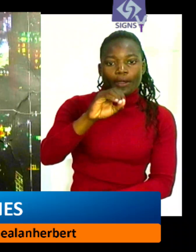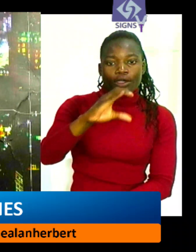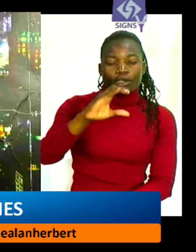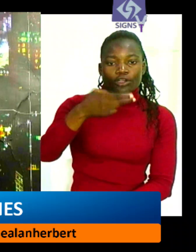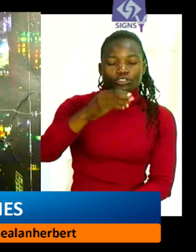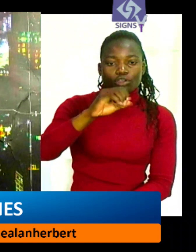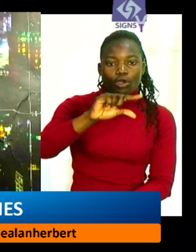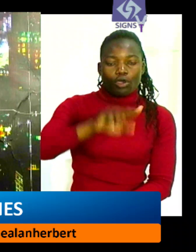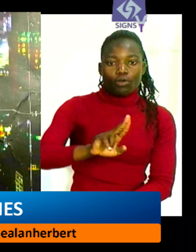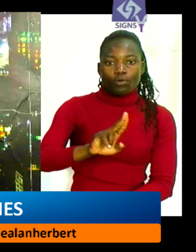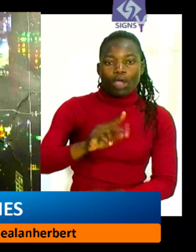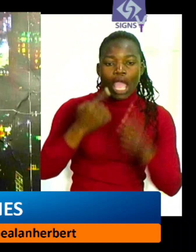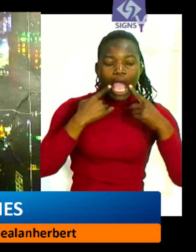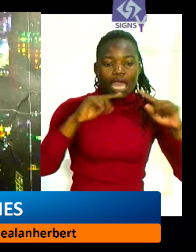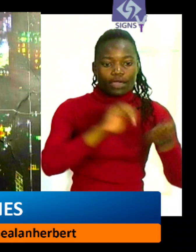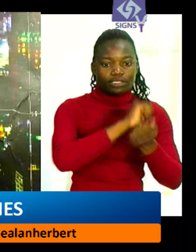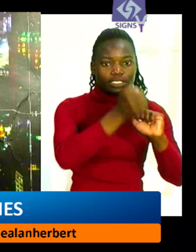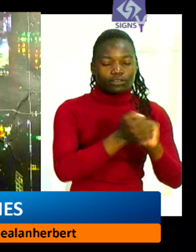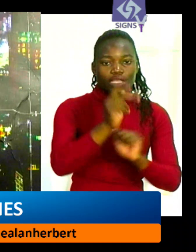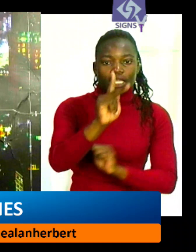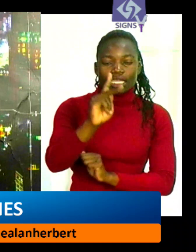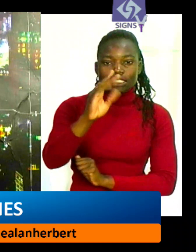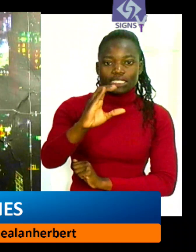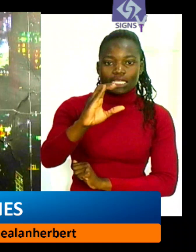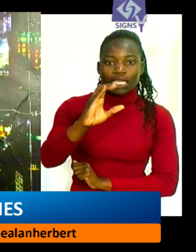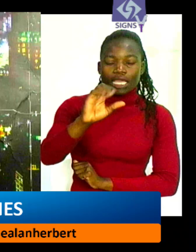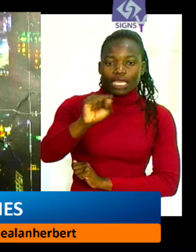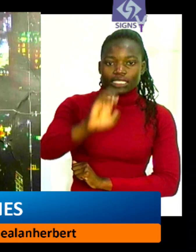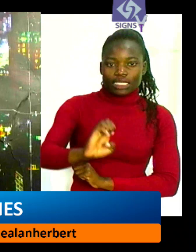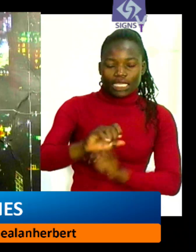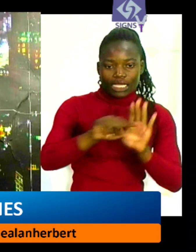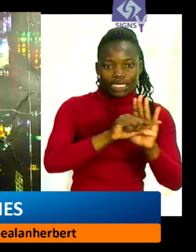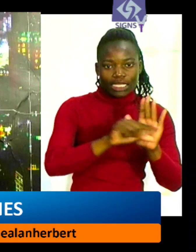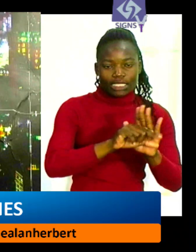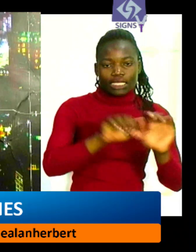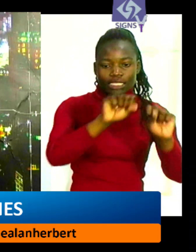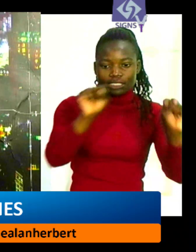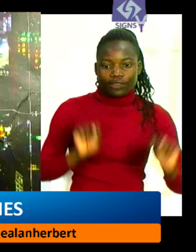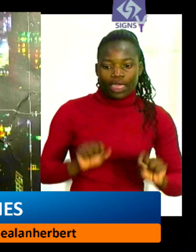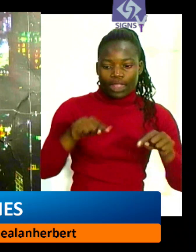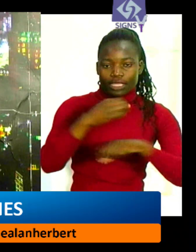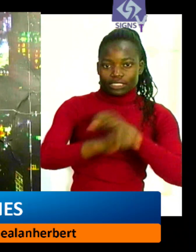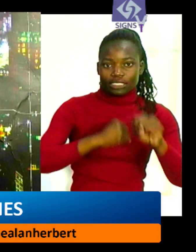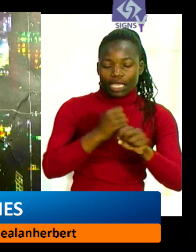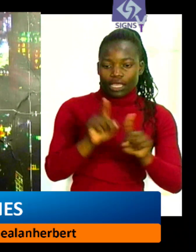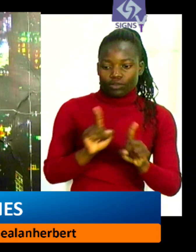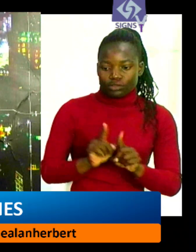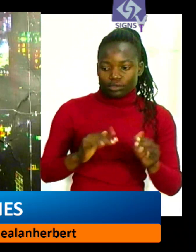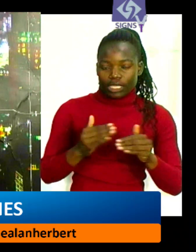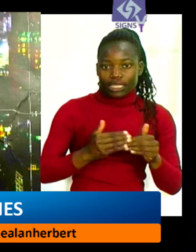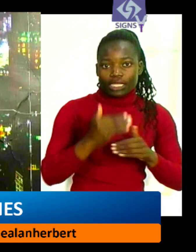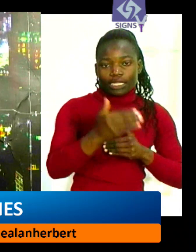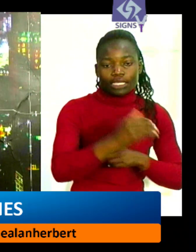Ezekiel Machogu have announced changes to the Kcse grading structure this year and in subsequent